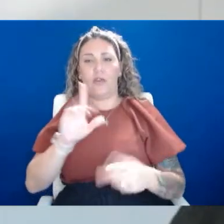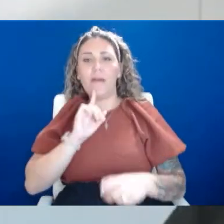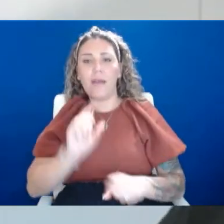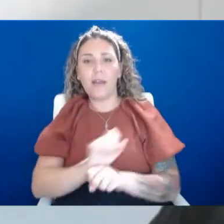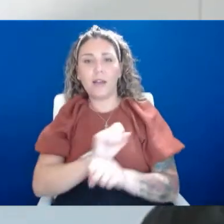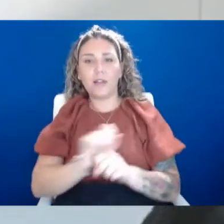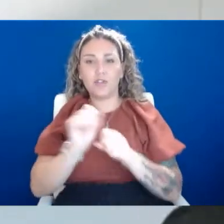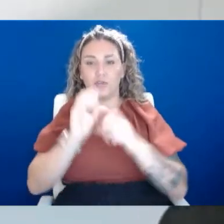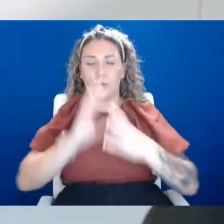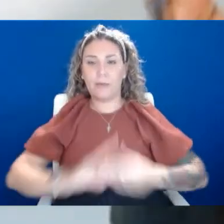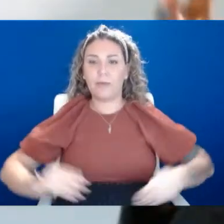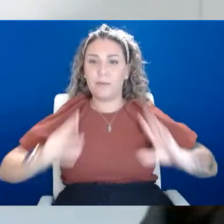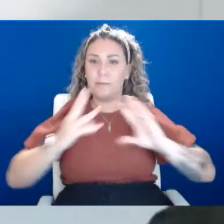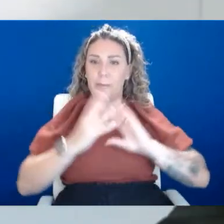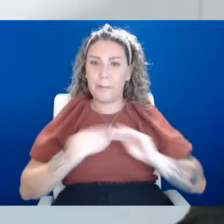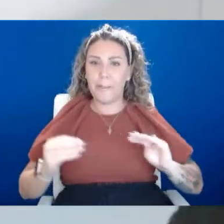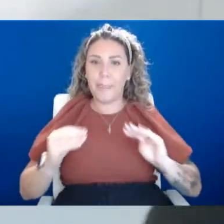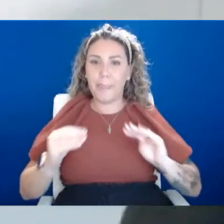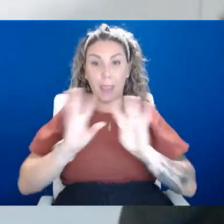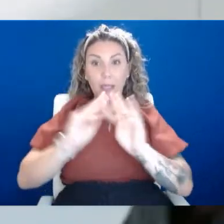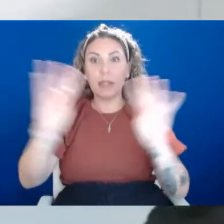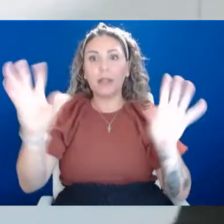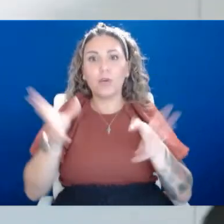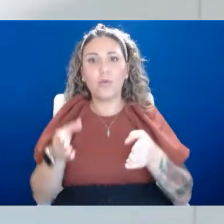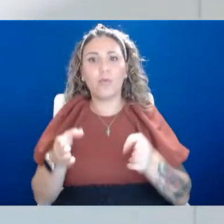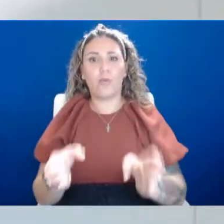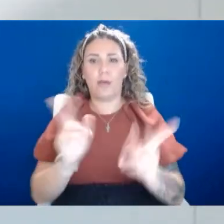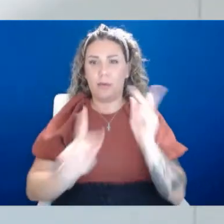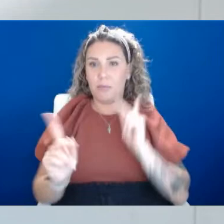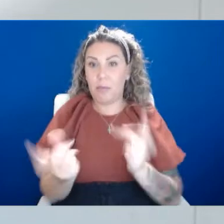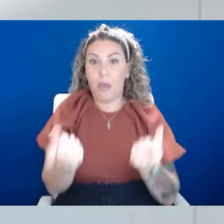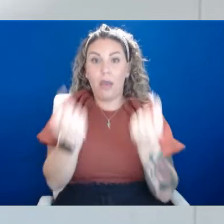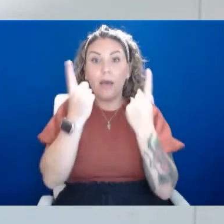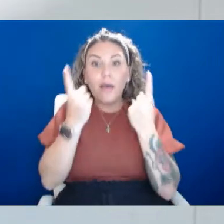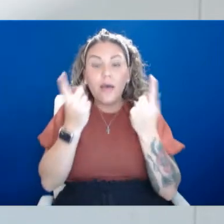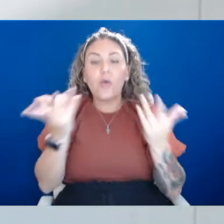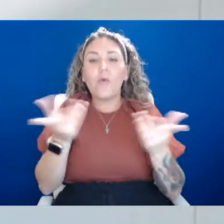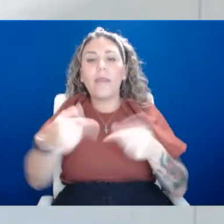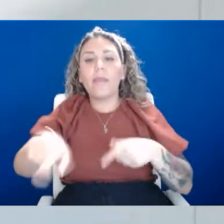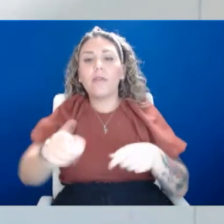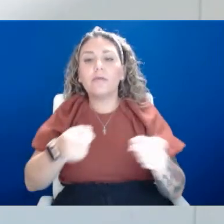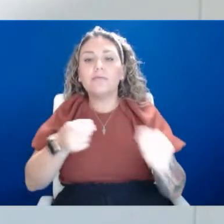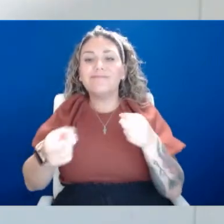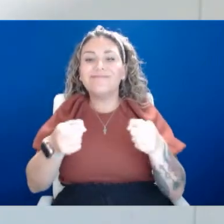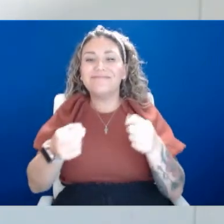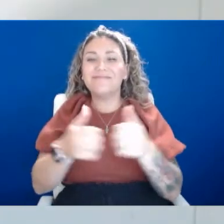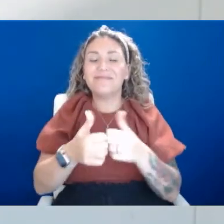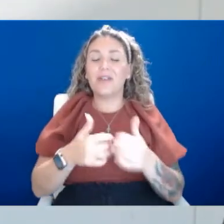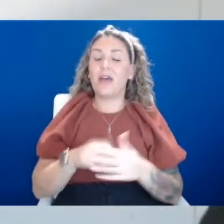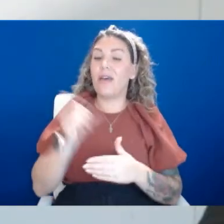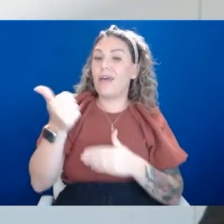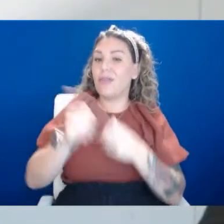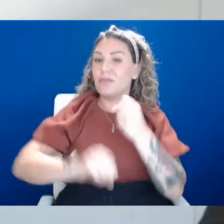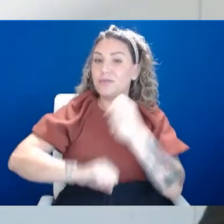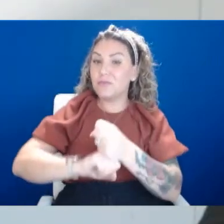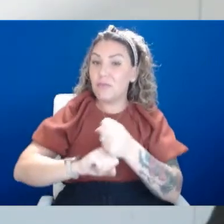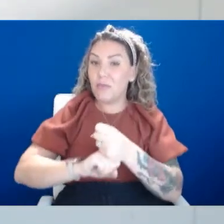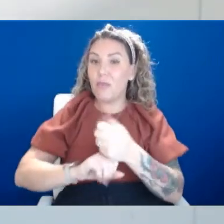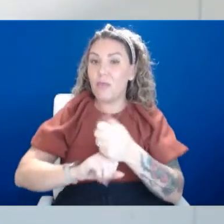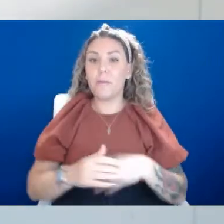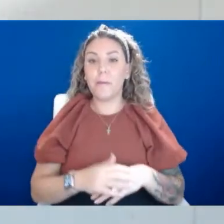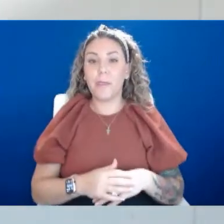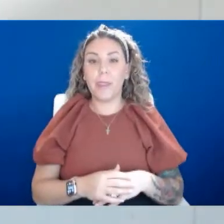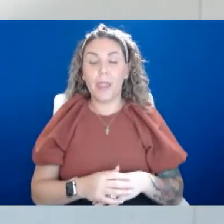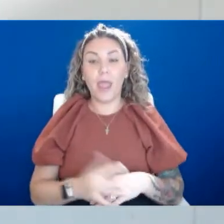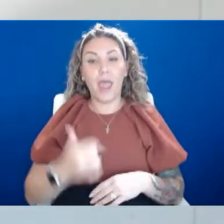very, like clear way so that people know what they're dealing with. And another way of support is, I also try to work with